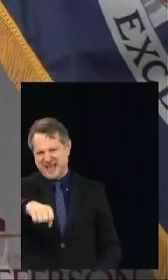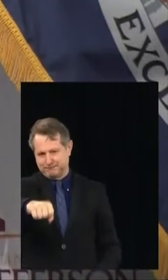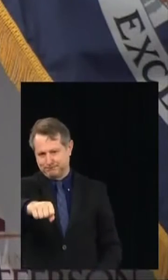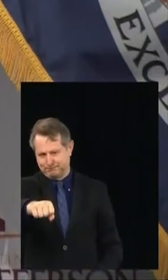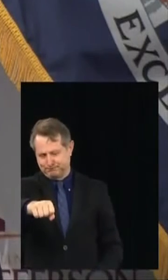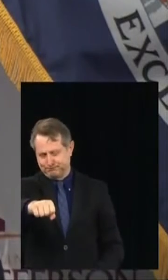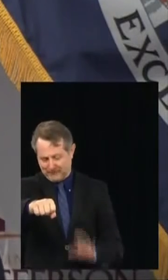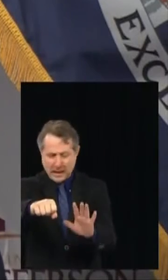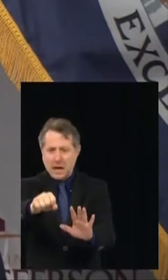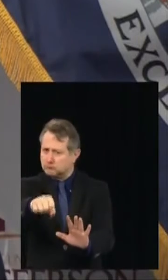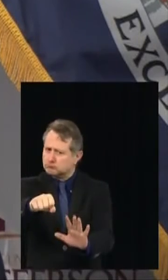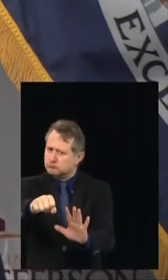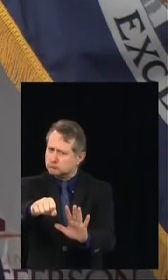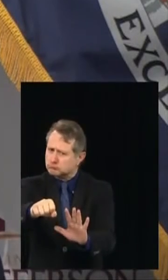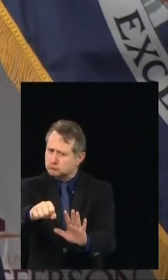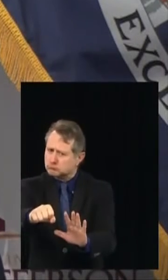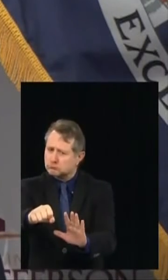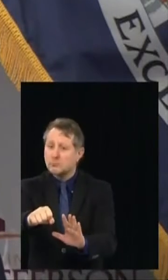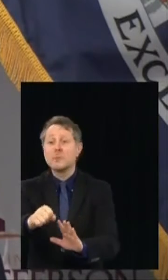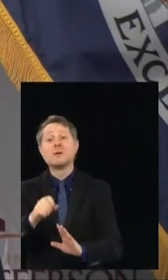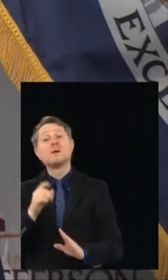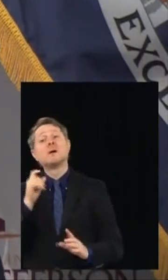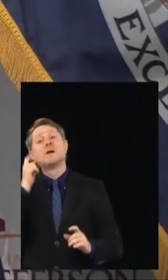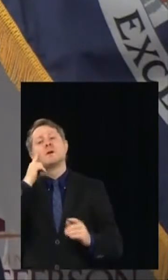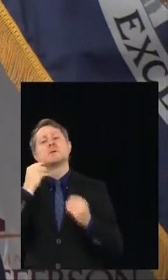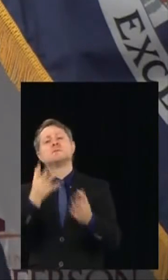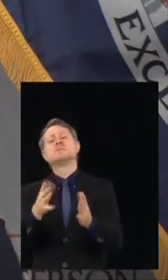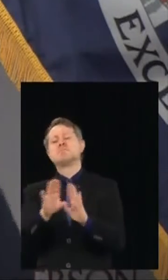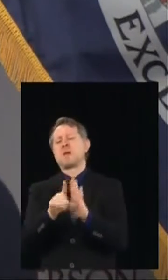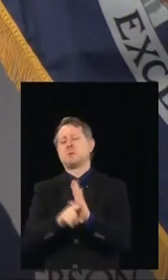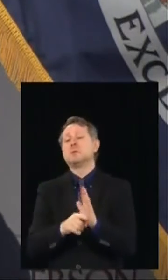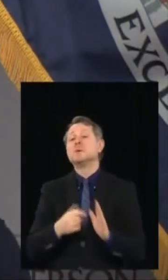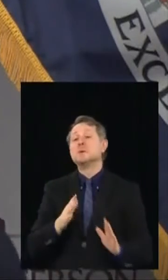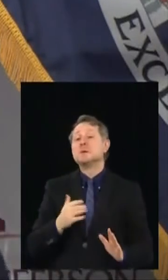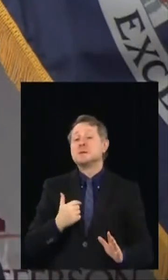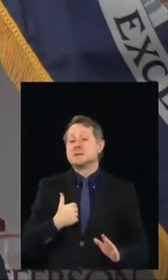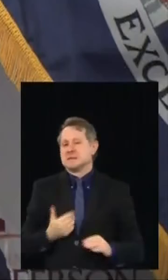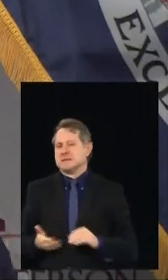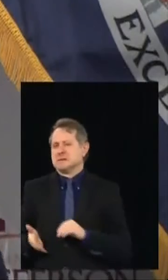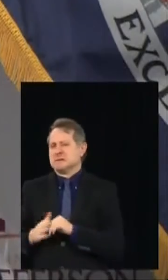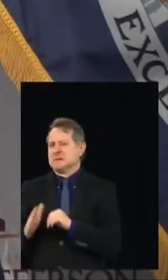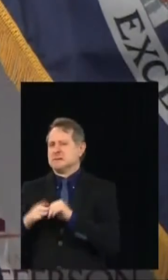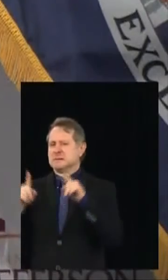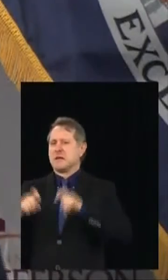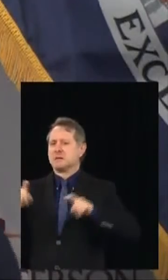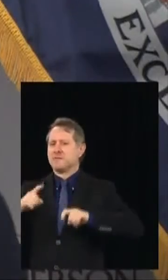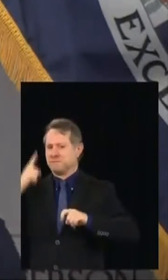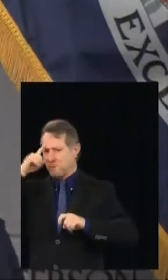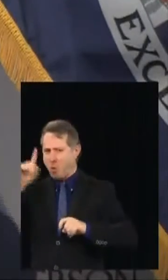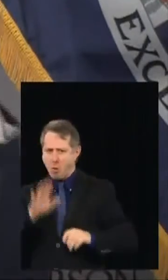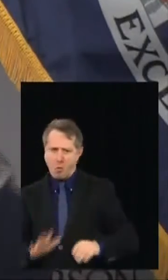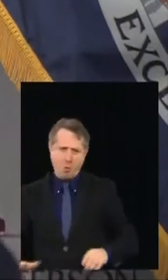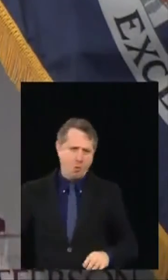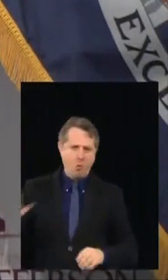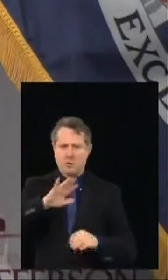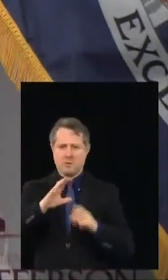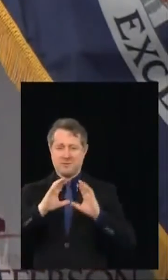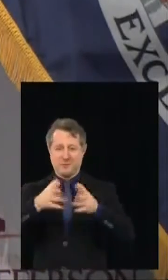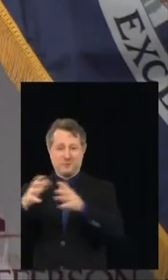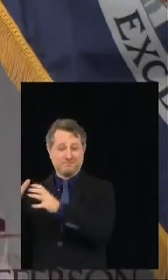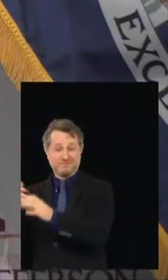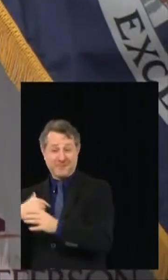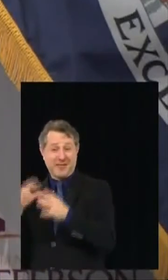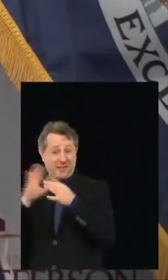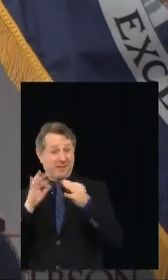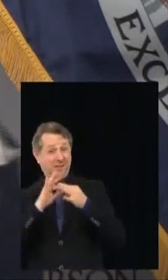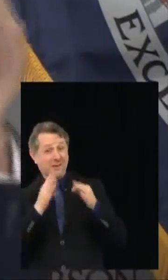let's put the context. We are ramping up testing all across the board, right? That's what everyone says, ramp up testing, ramp up testing. I'm